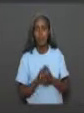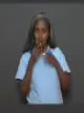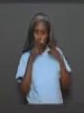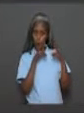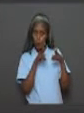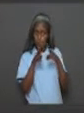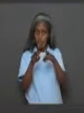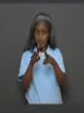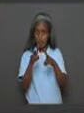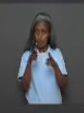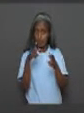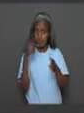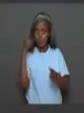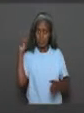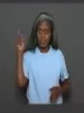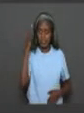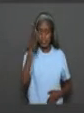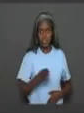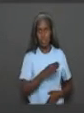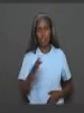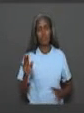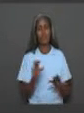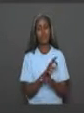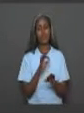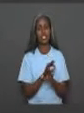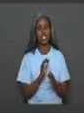Observe this graph of a function.